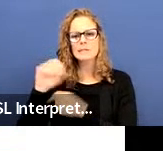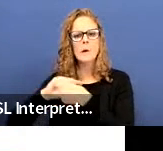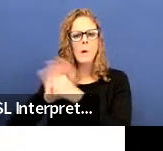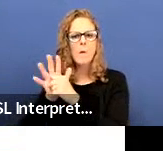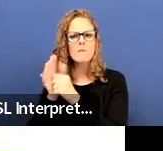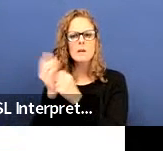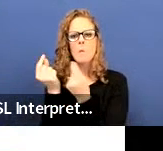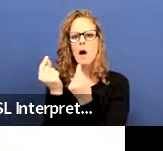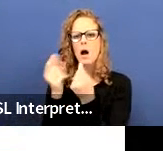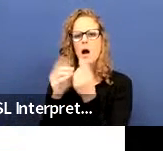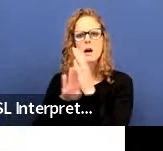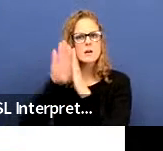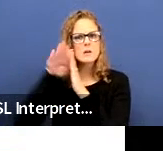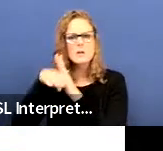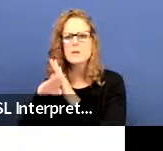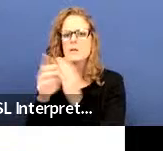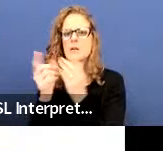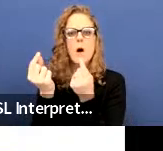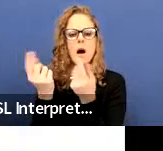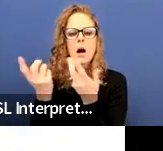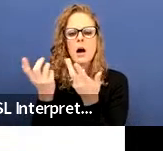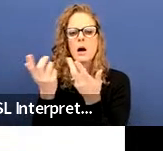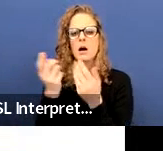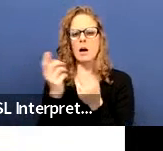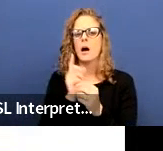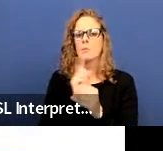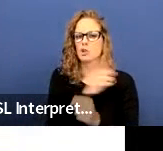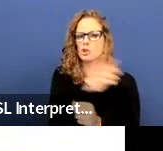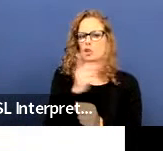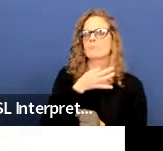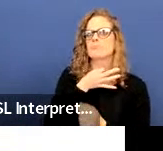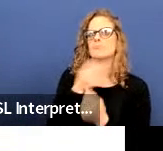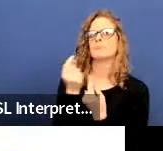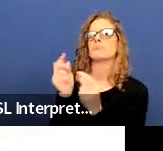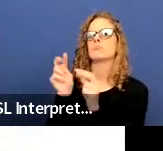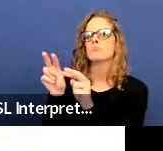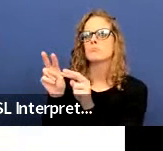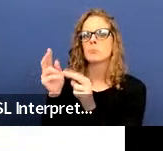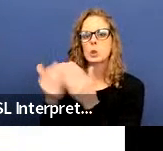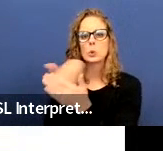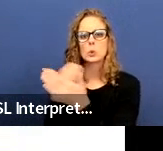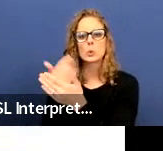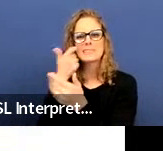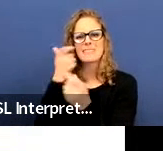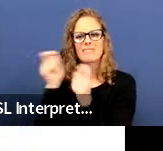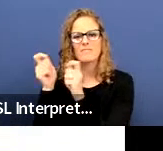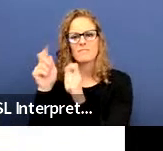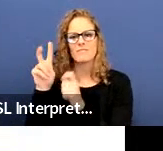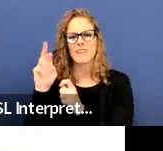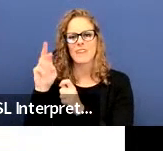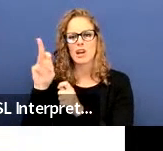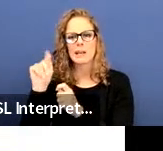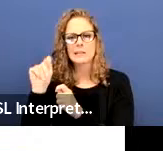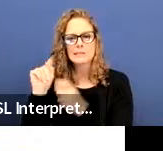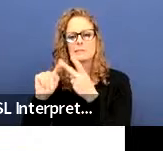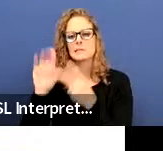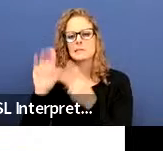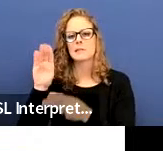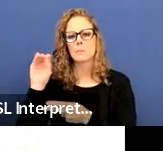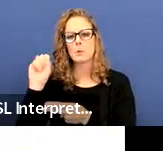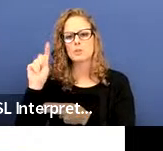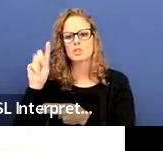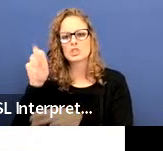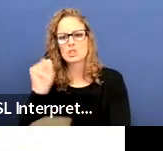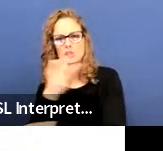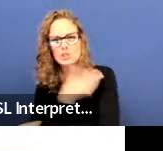sure folks are curious of where we are in terms of the new emerging variant, boosters, maybe